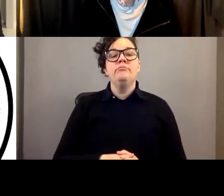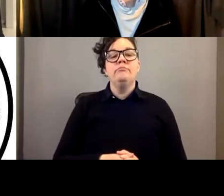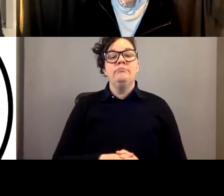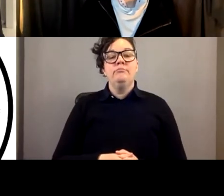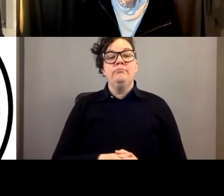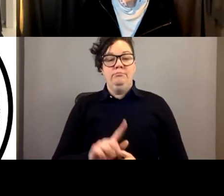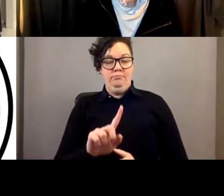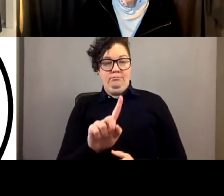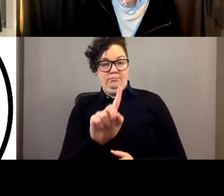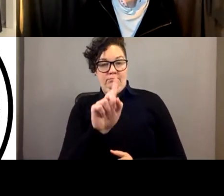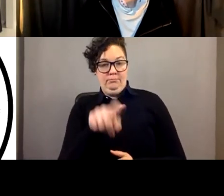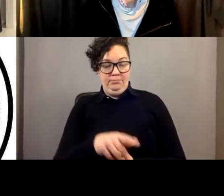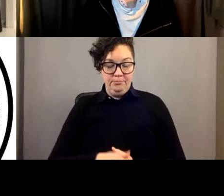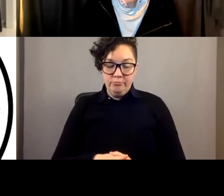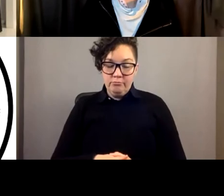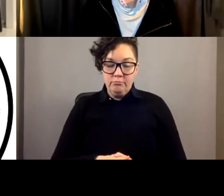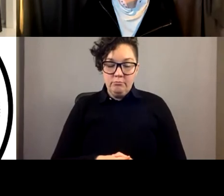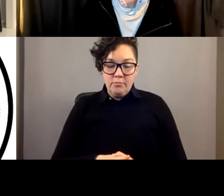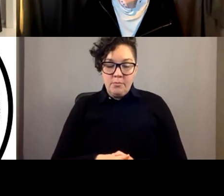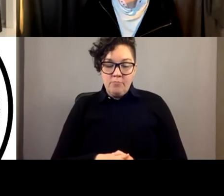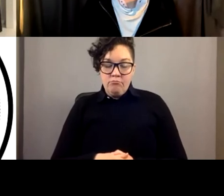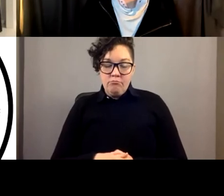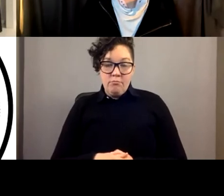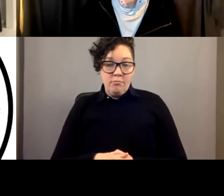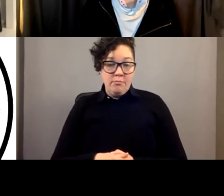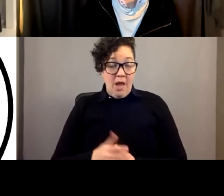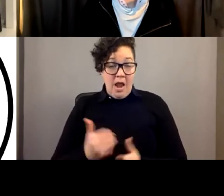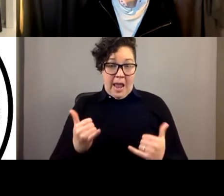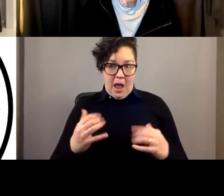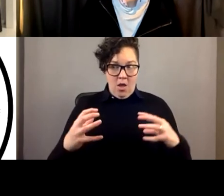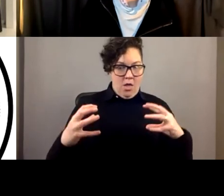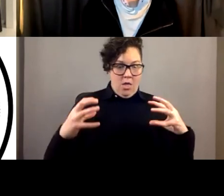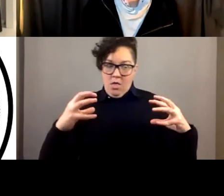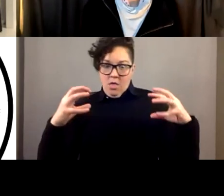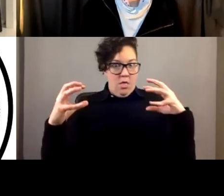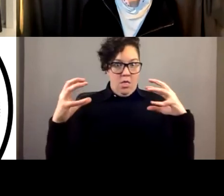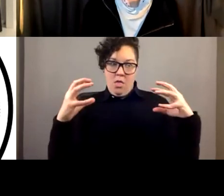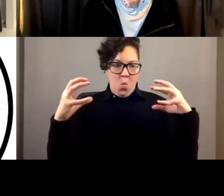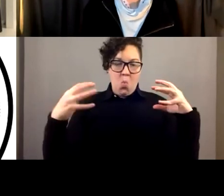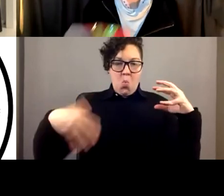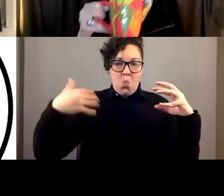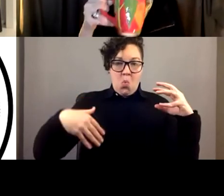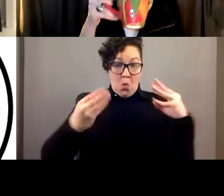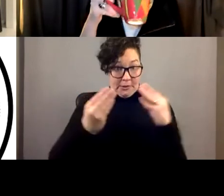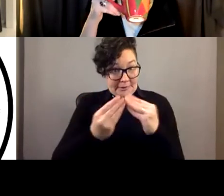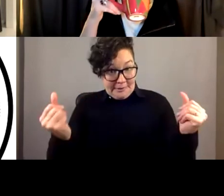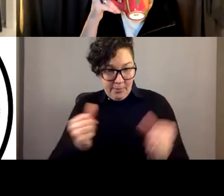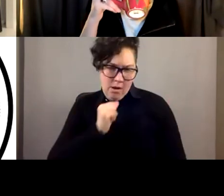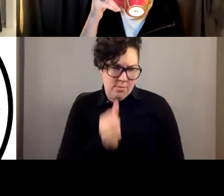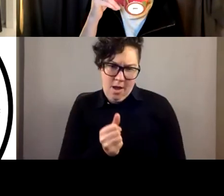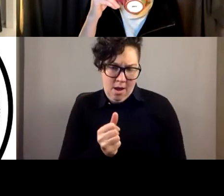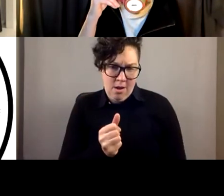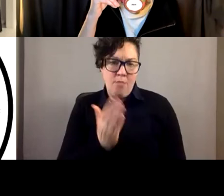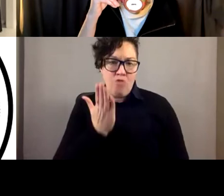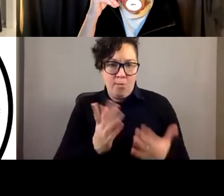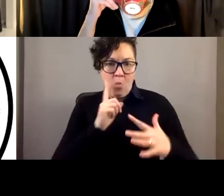is, the negative tensions won't disappear and will probably come back in the future in some sort